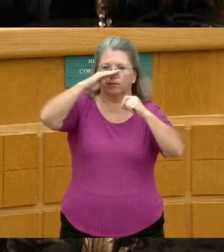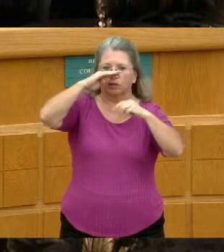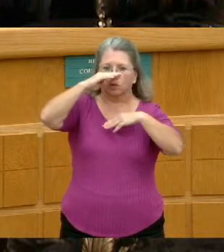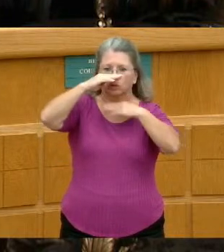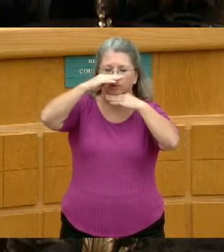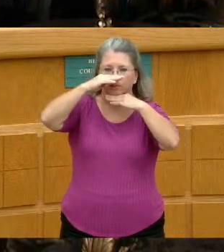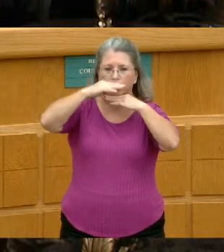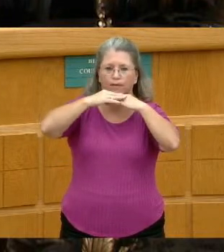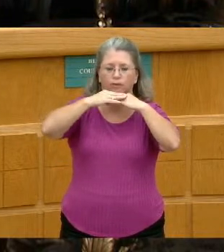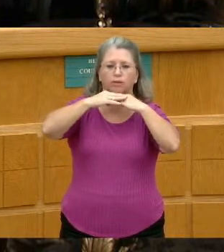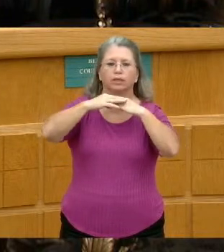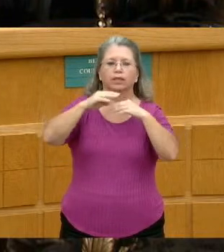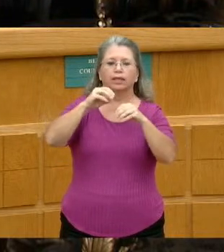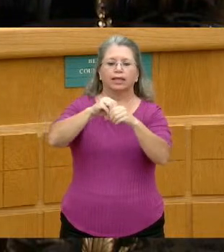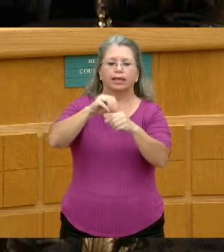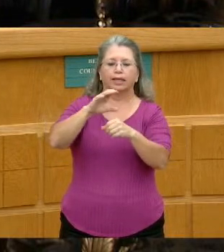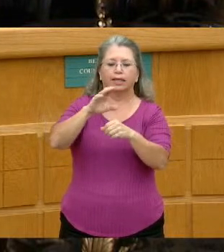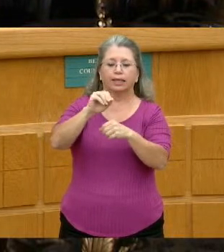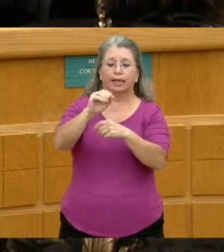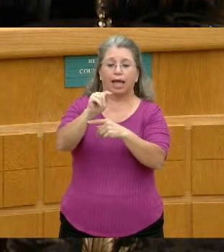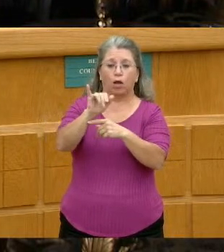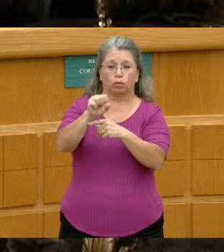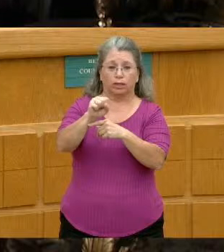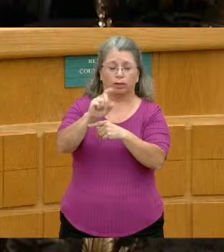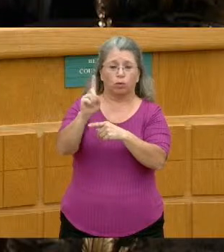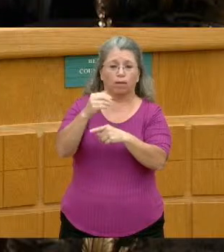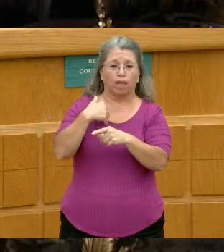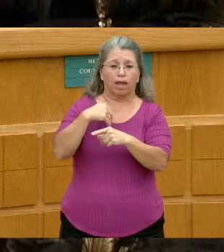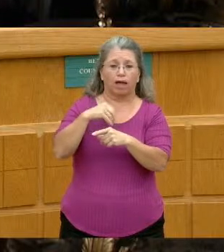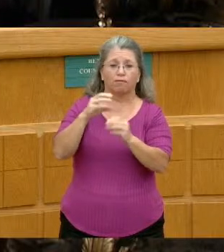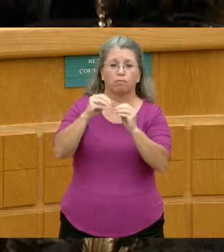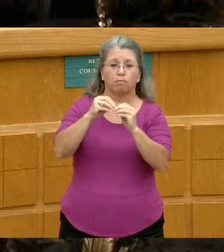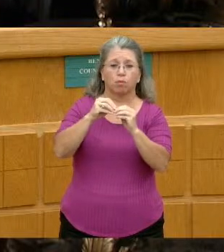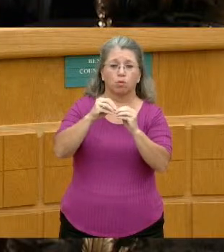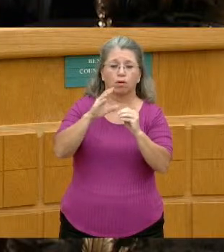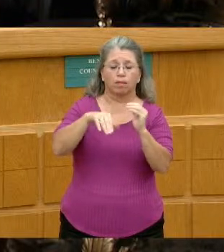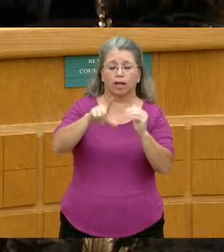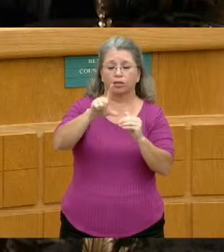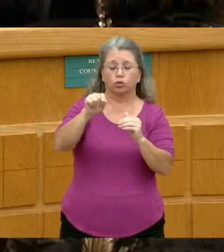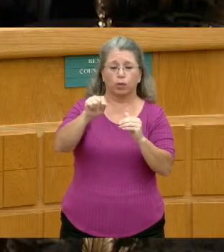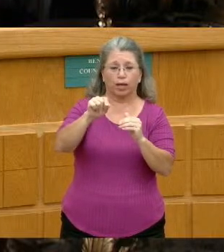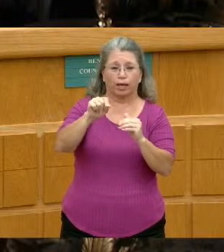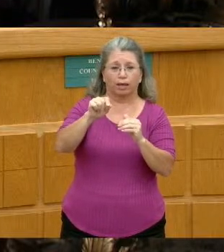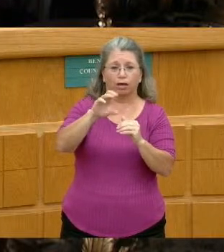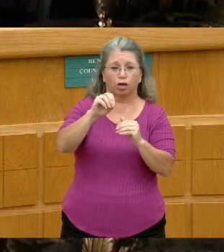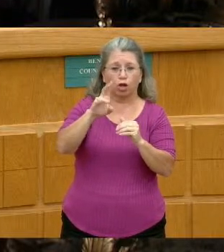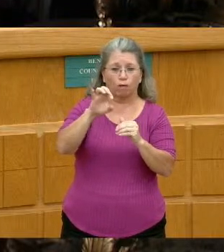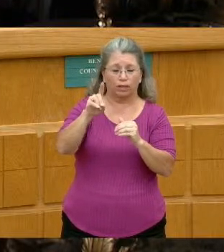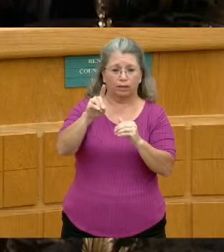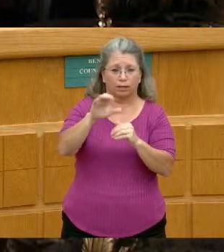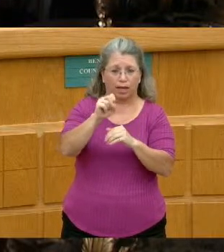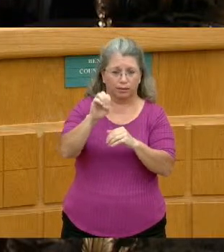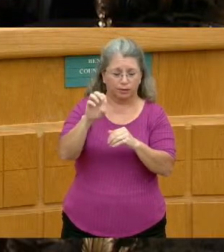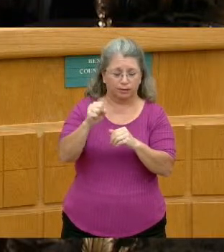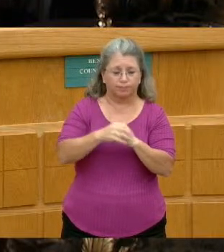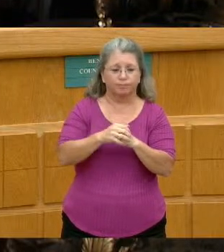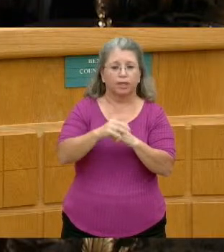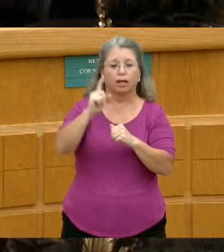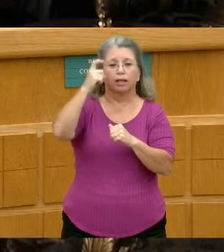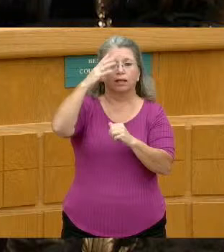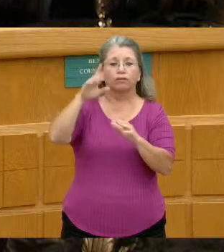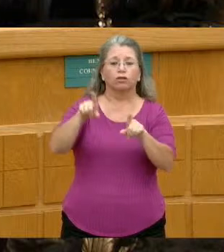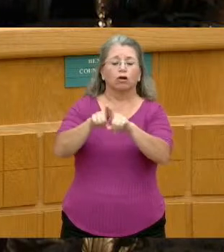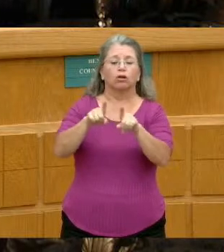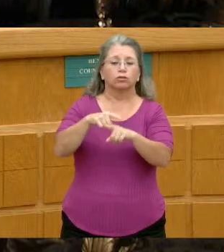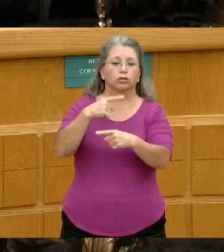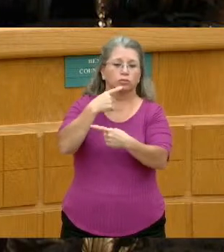20 or more positive COVID-19 cases, with very few exceptions. The governor also issued a proclamation giving